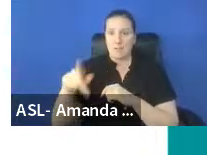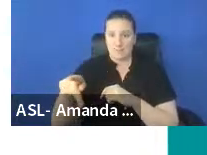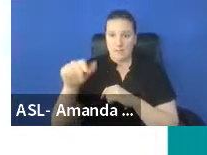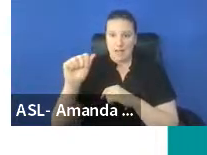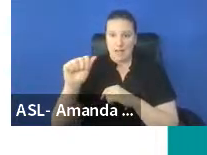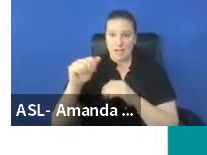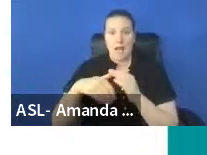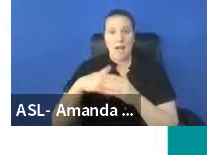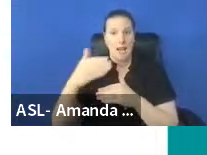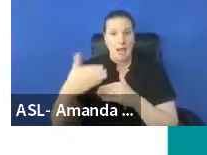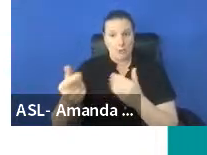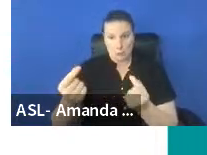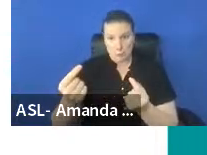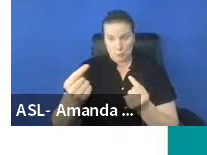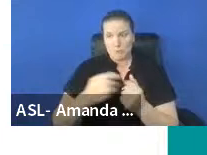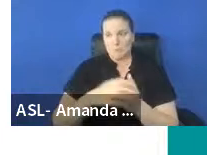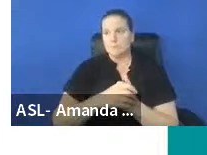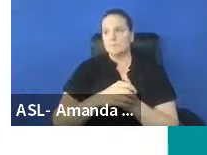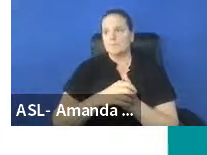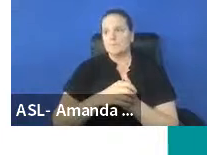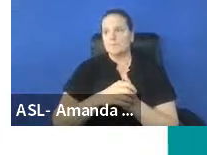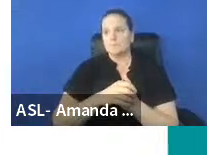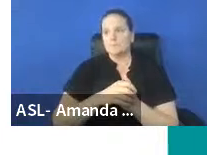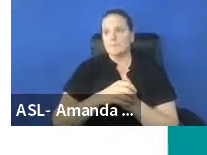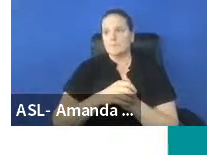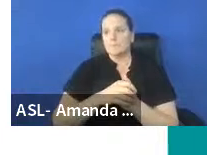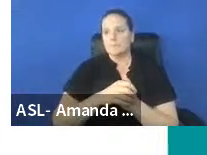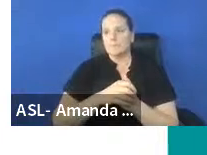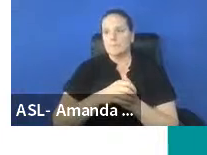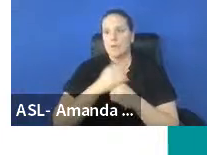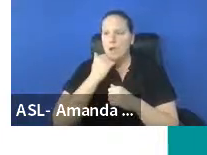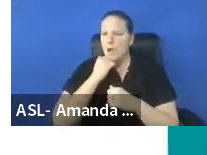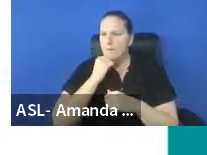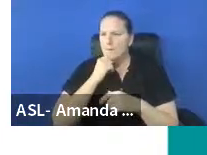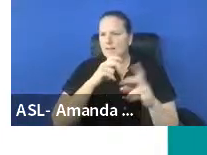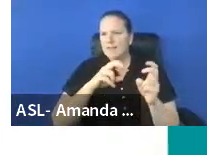next steps. And there were some common themes